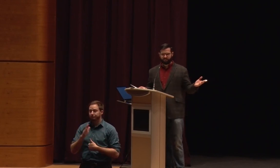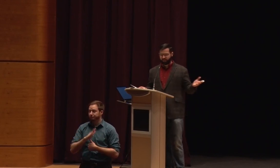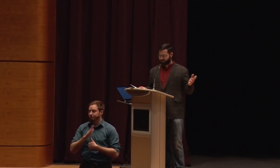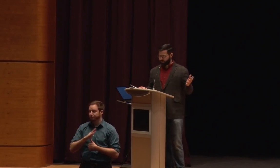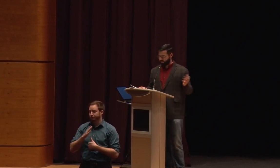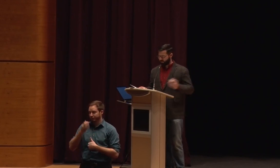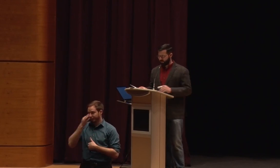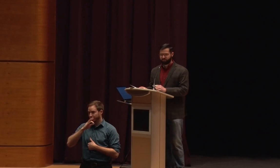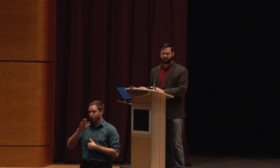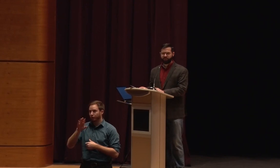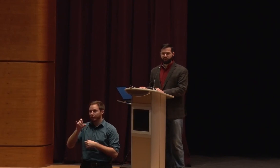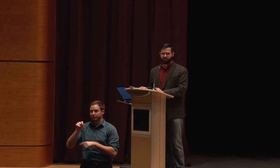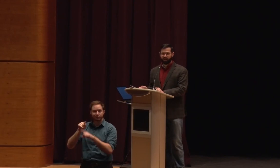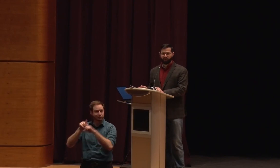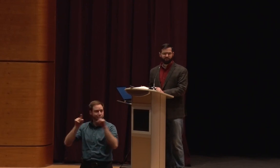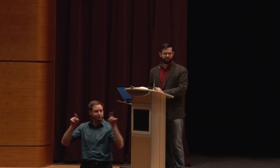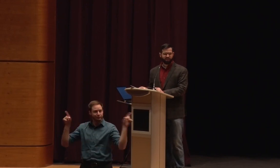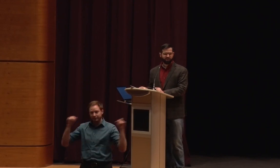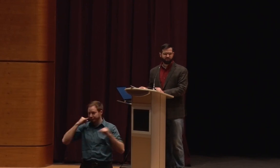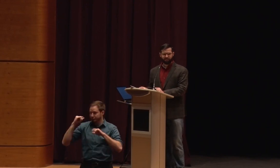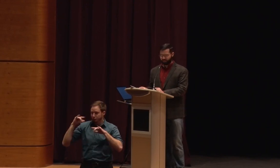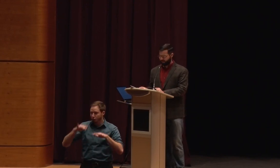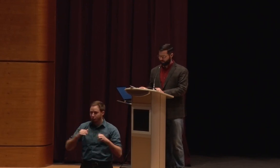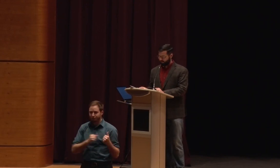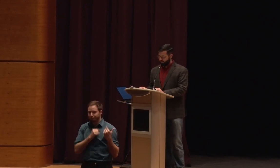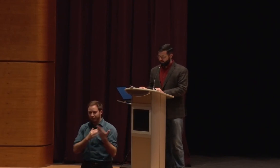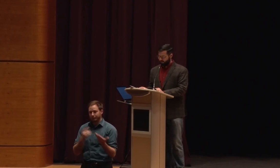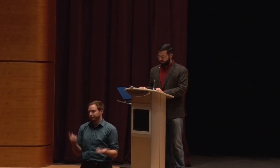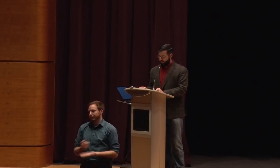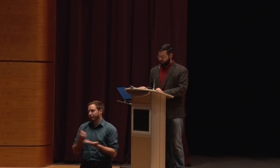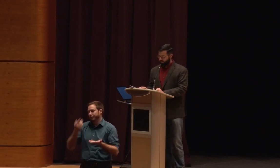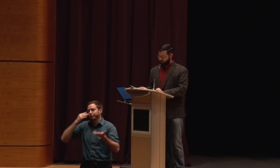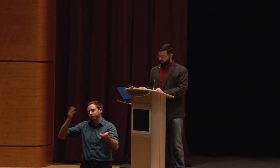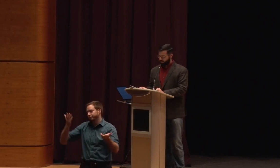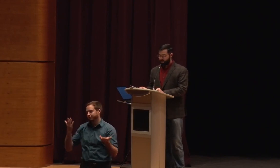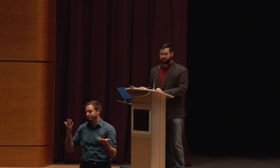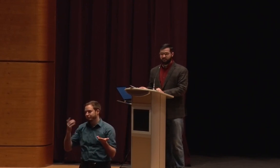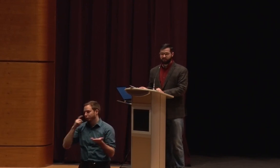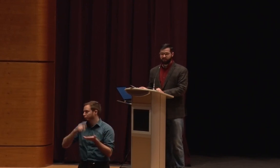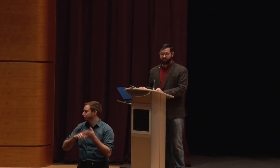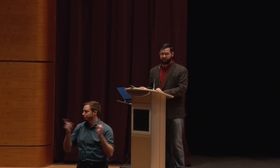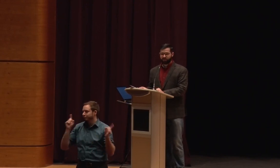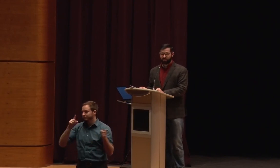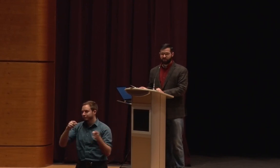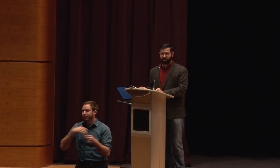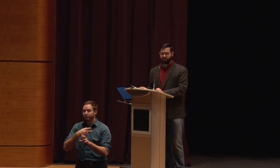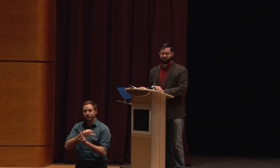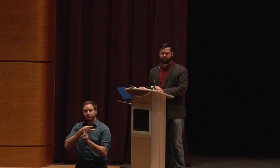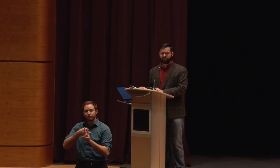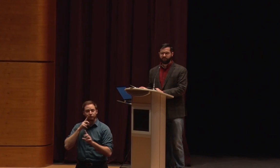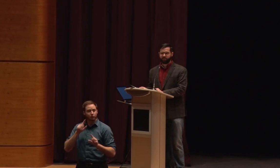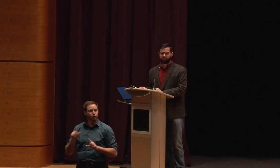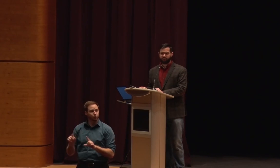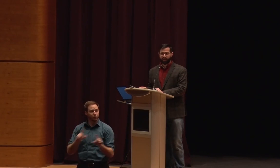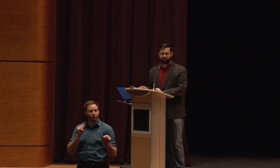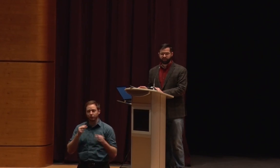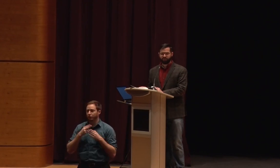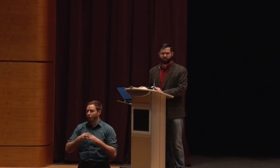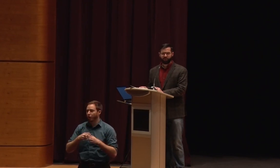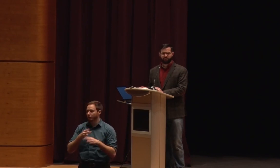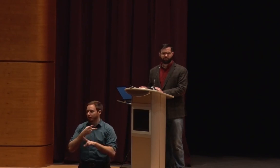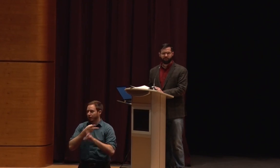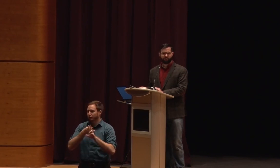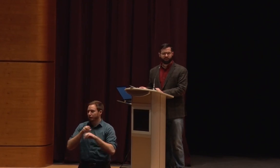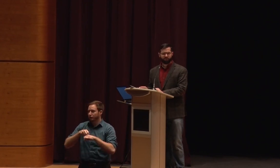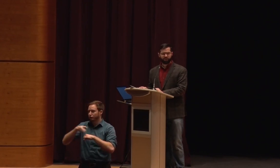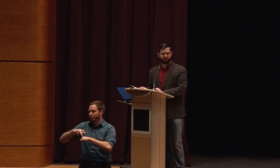the closest exit to you in case of like a snow day or a fire or something like that. We have a hashtag on Twitter. It's hashtag jumping the desk. If